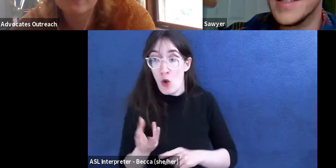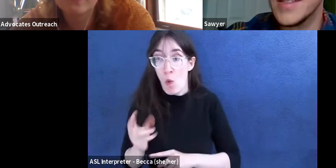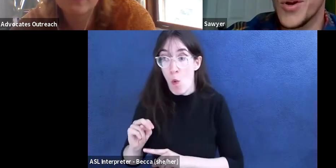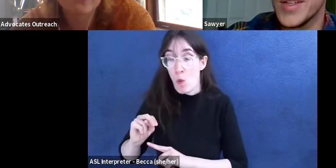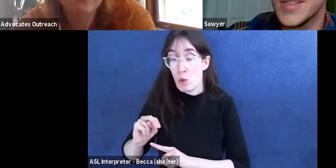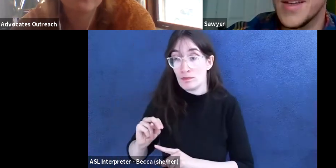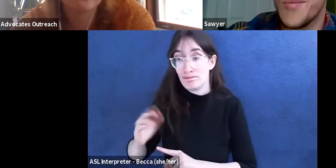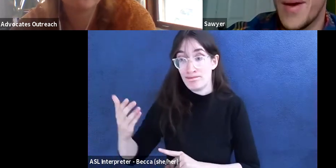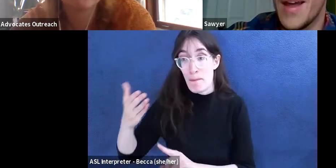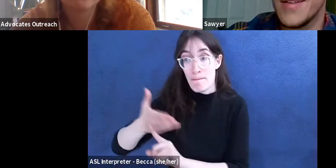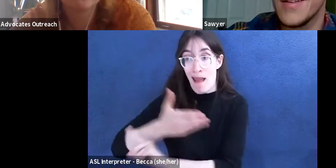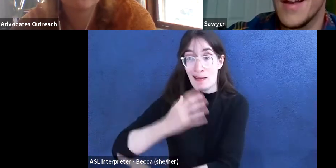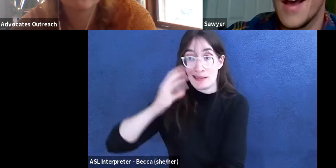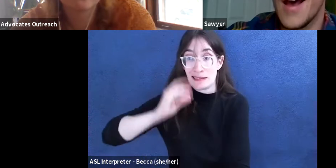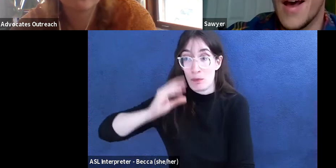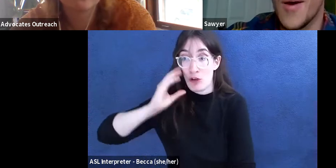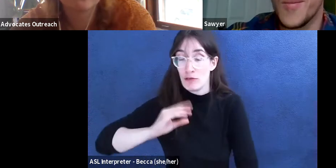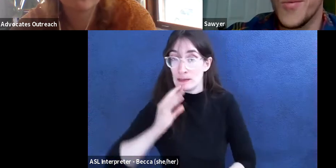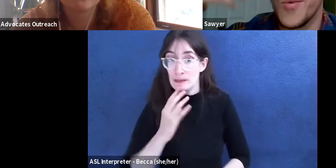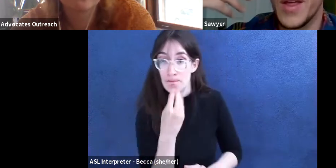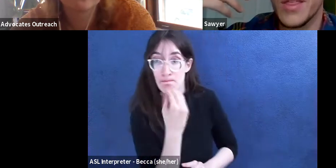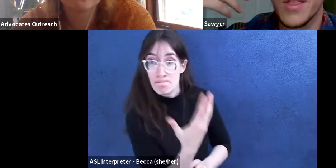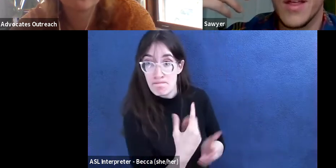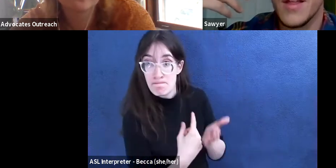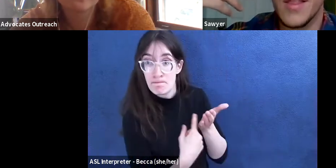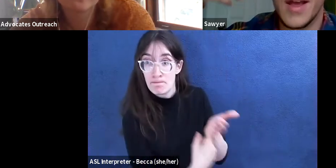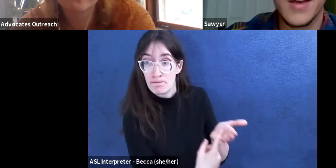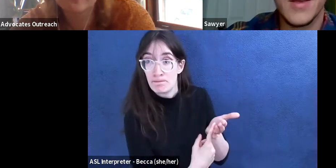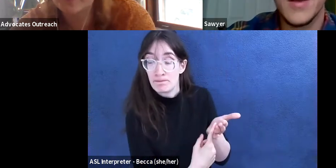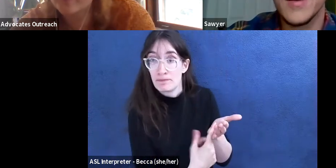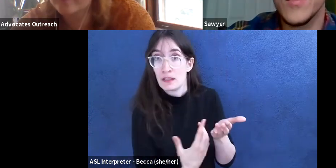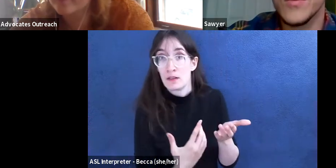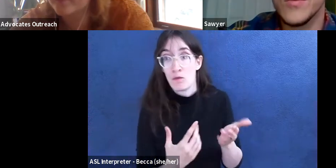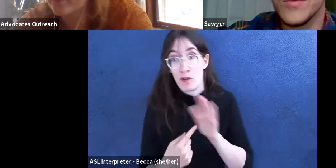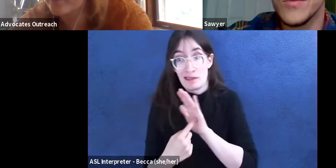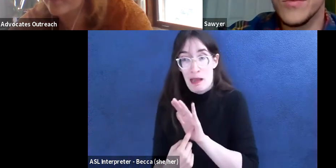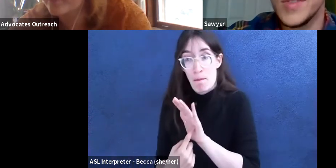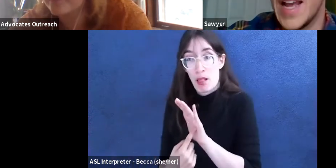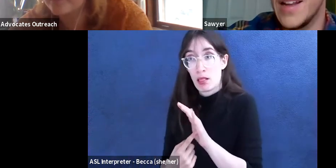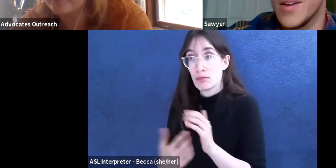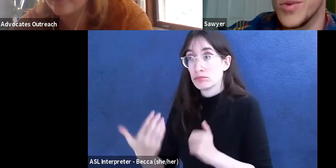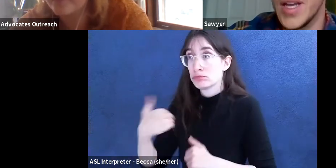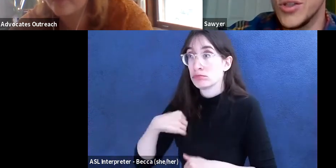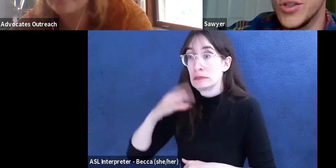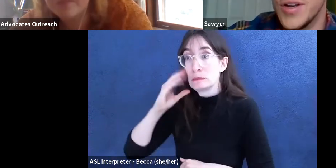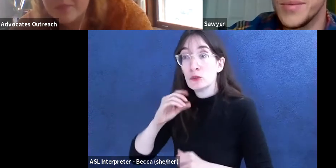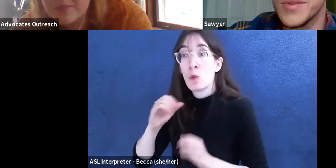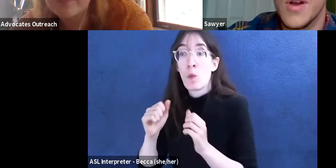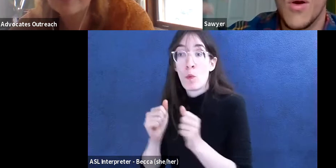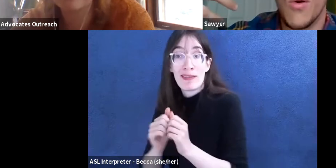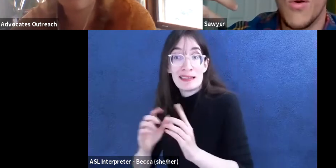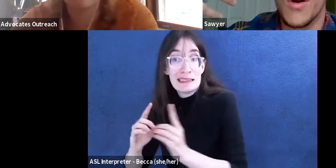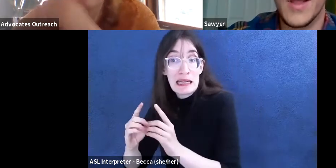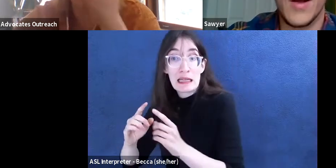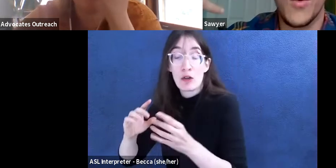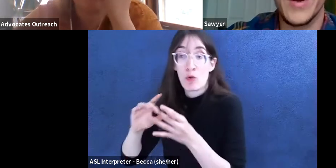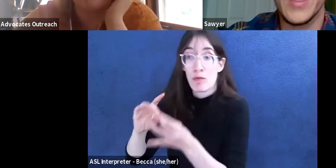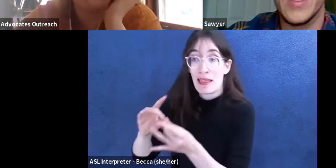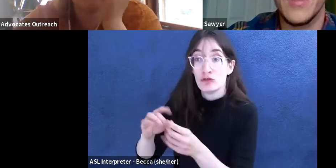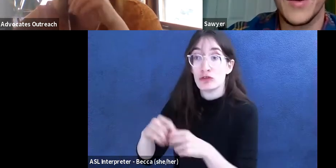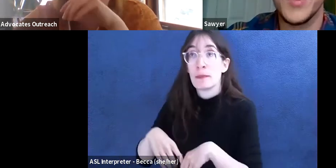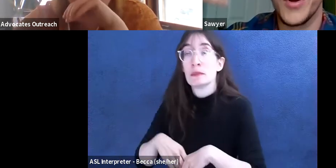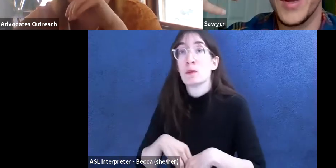want to make sure that I share with you all our handout that we always make available from Family Tree.